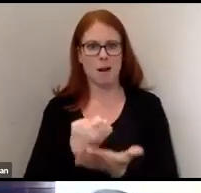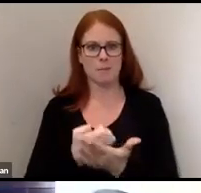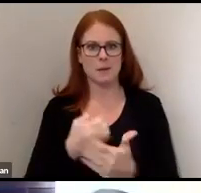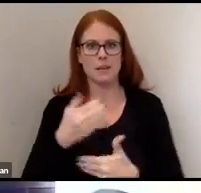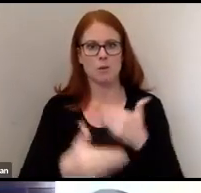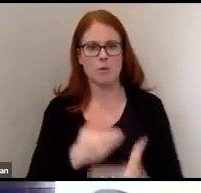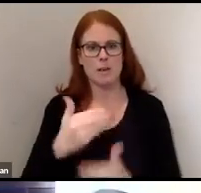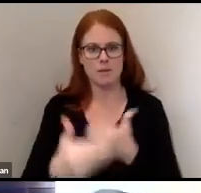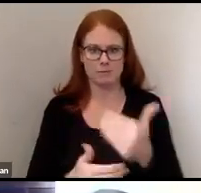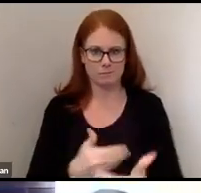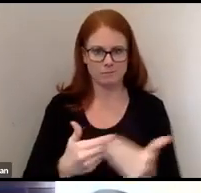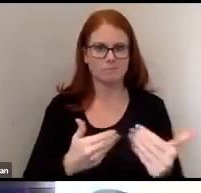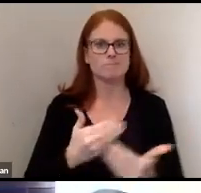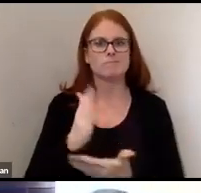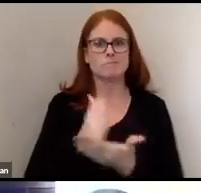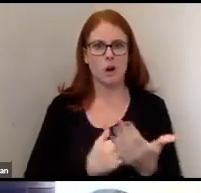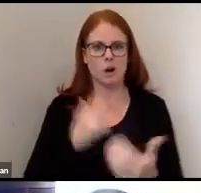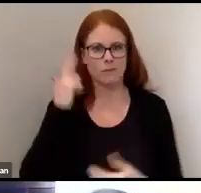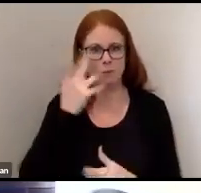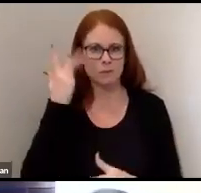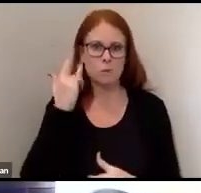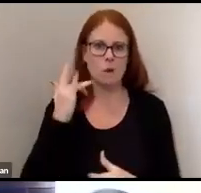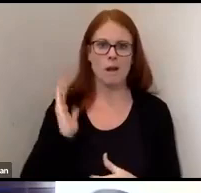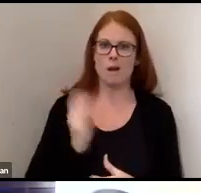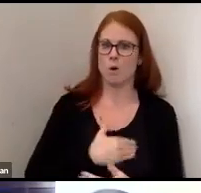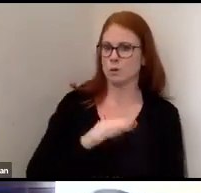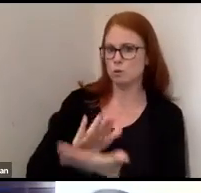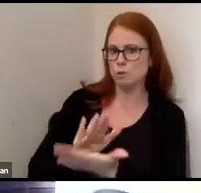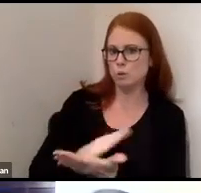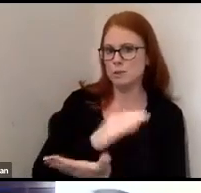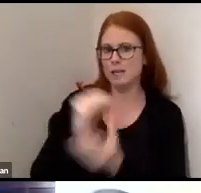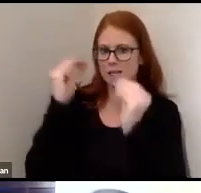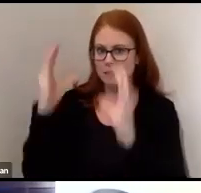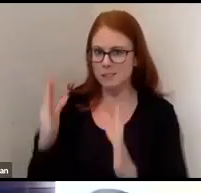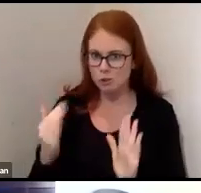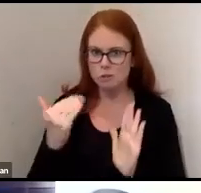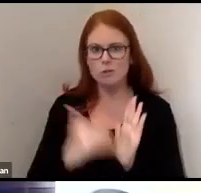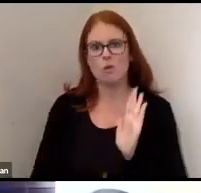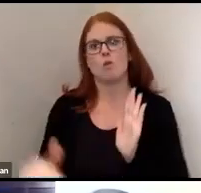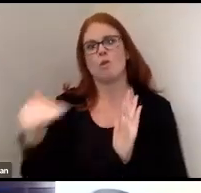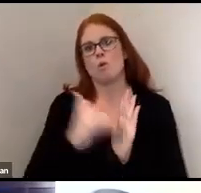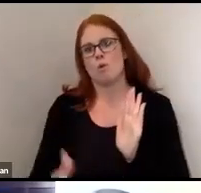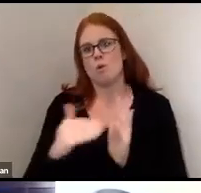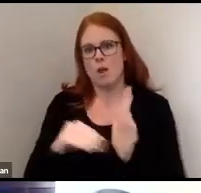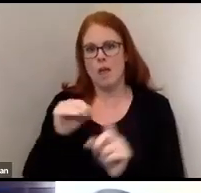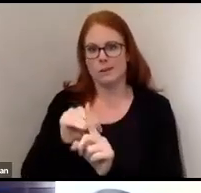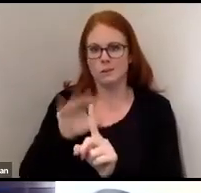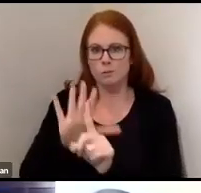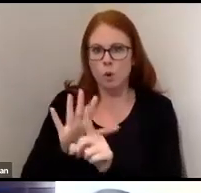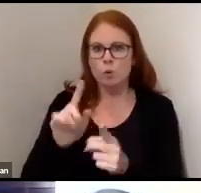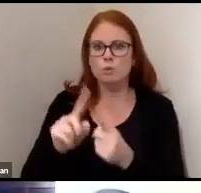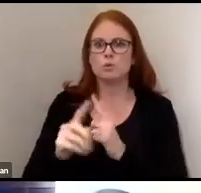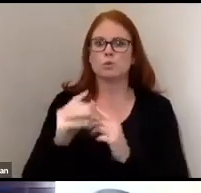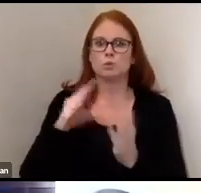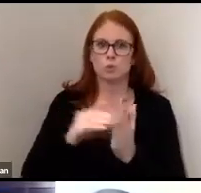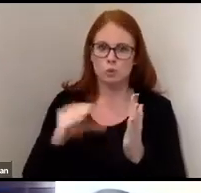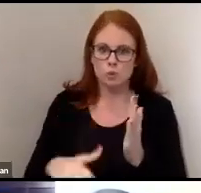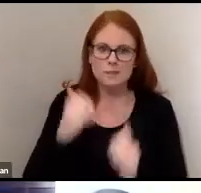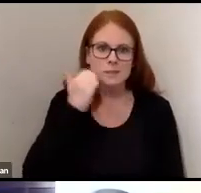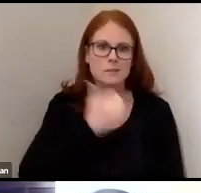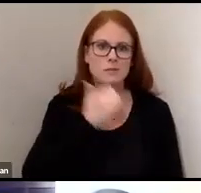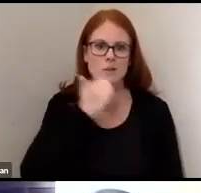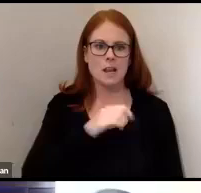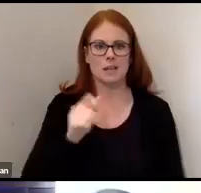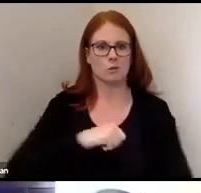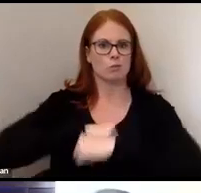of the reasons. Our schools, our teachers who are constantly exposed to several students every day, we need to keep